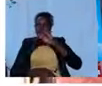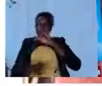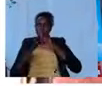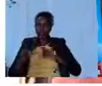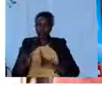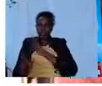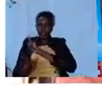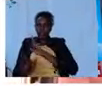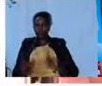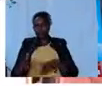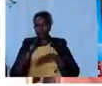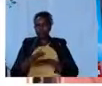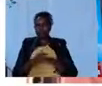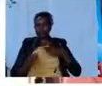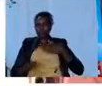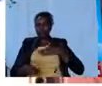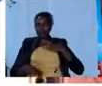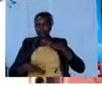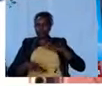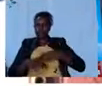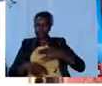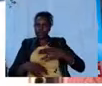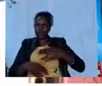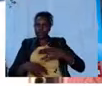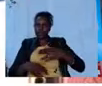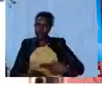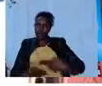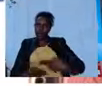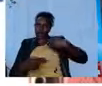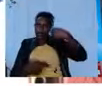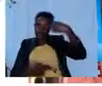and I'll plant my feet on